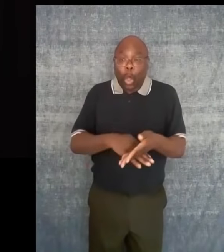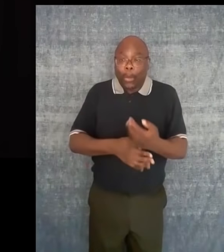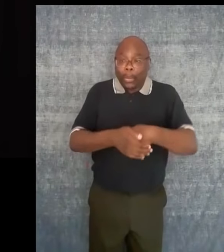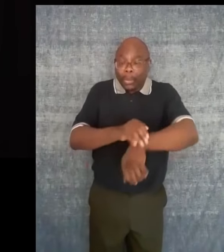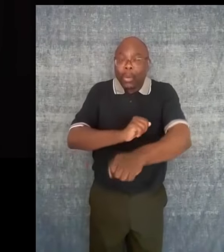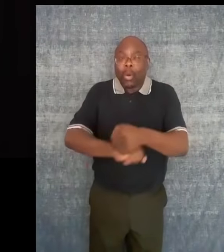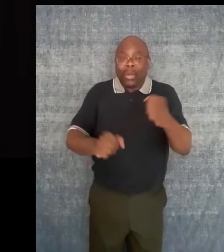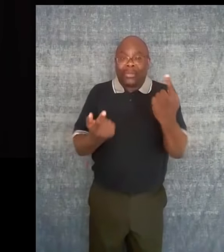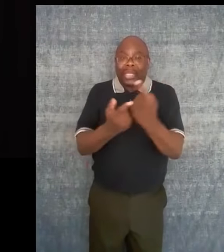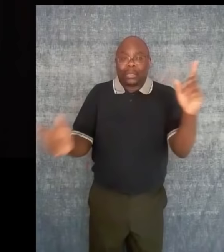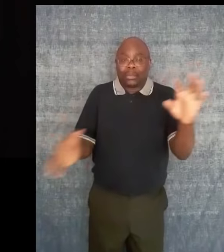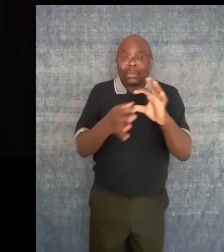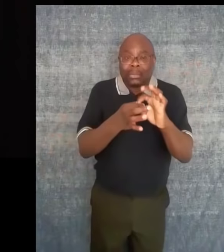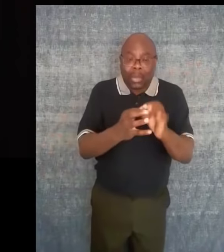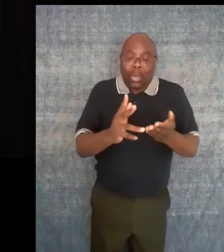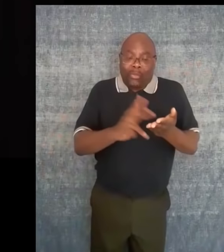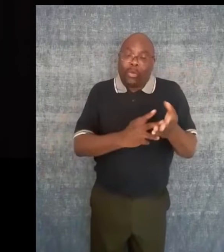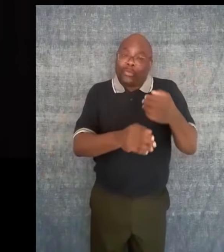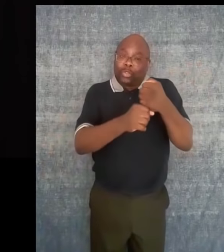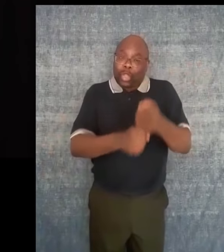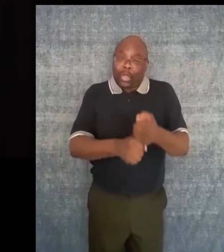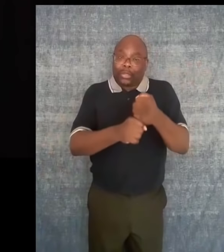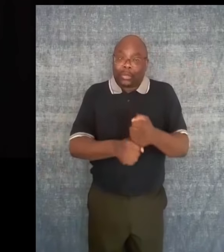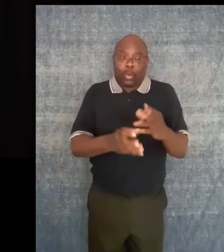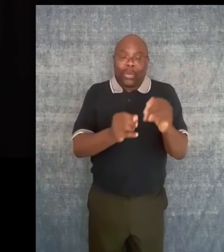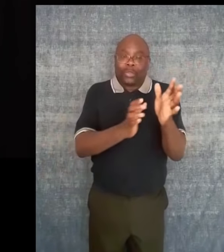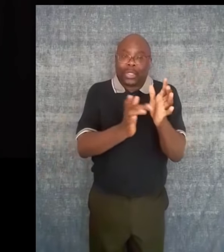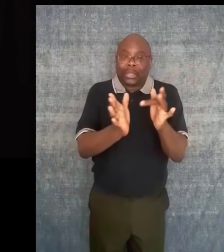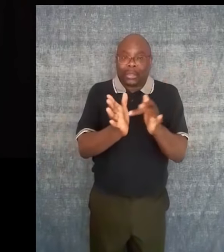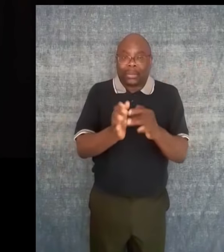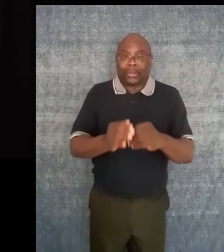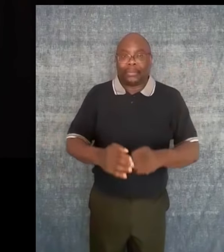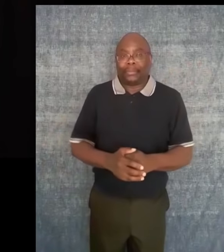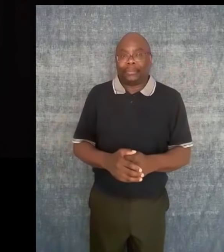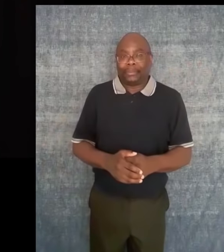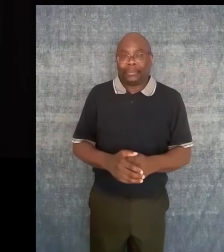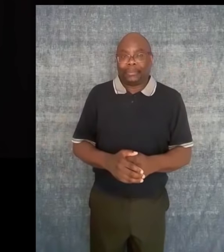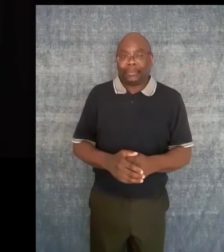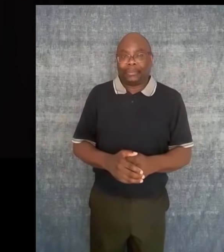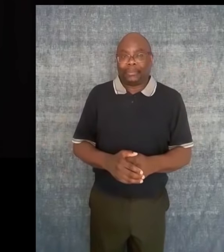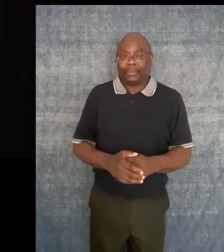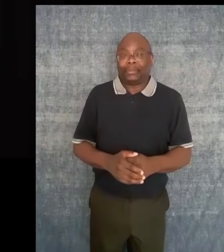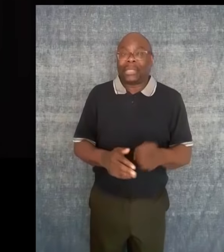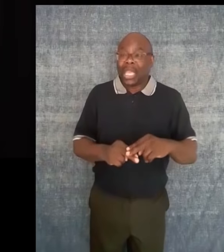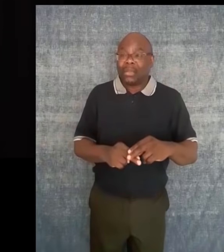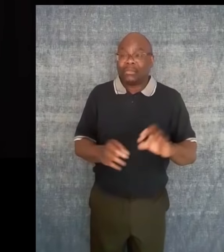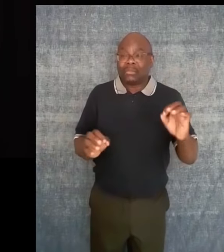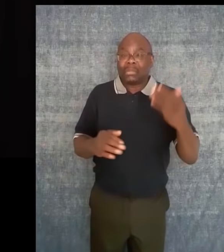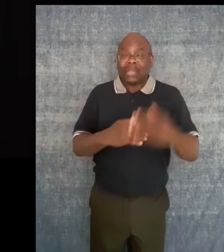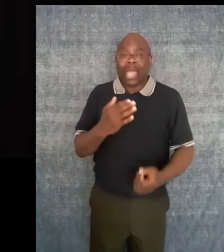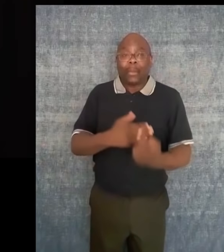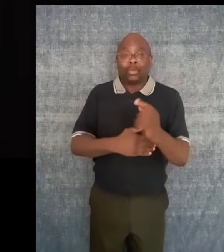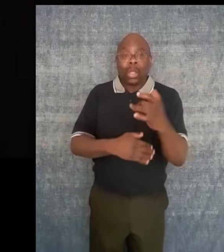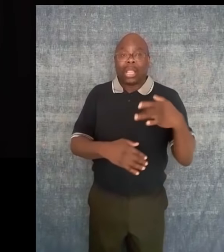of reconciliation through the church with Jesus. But even if it doesn't happen in